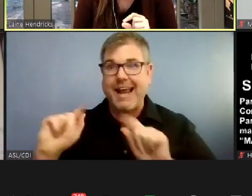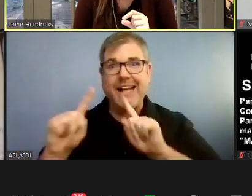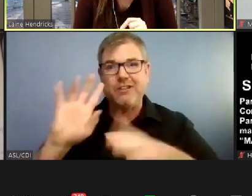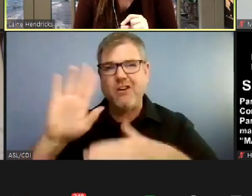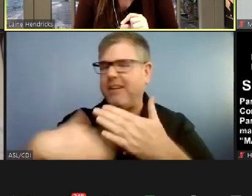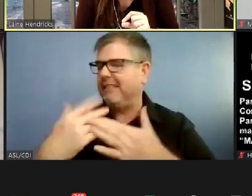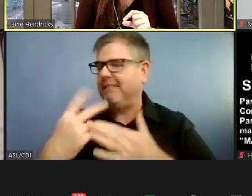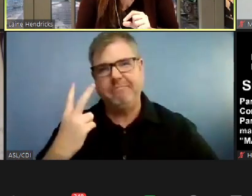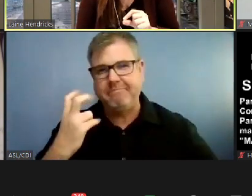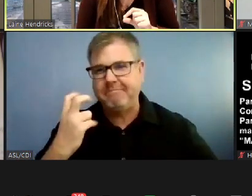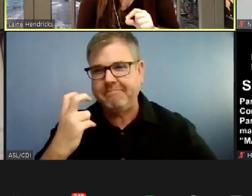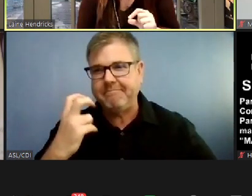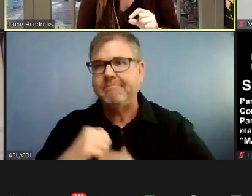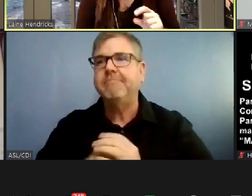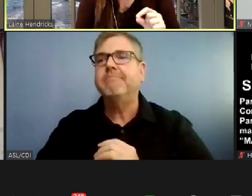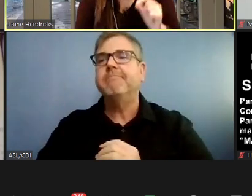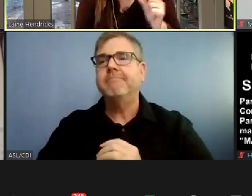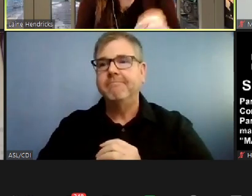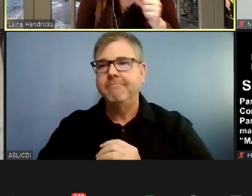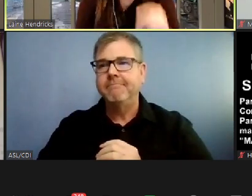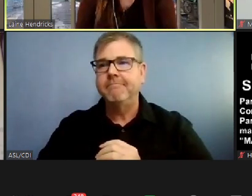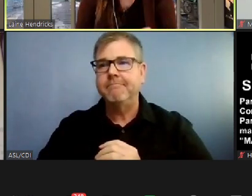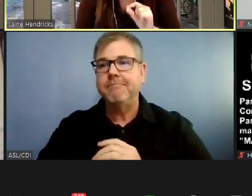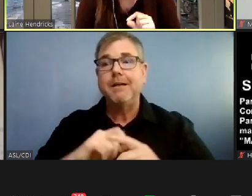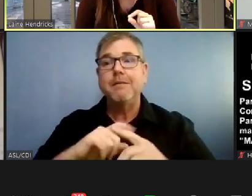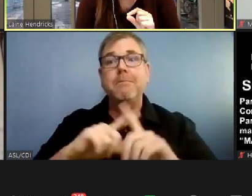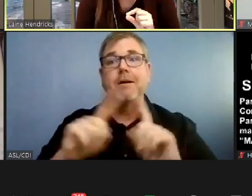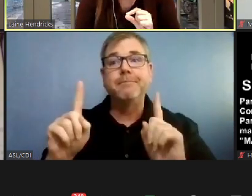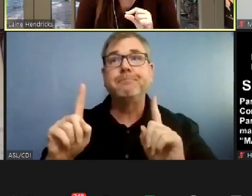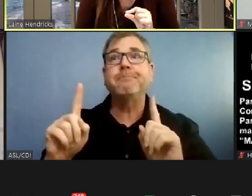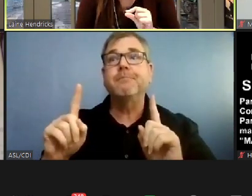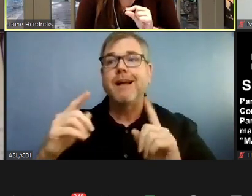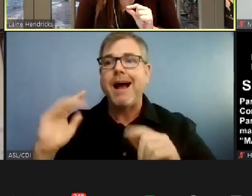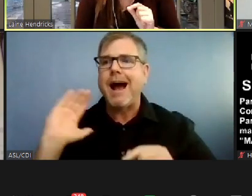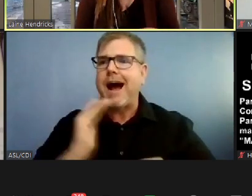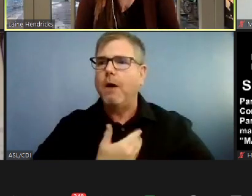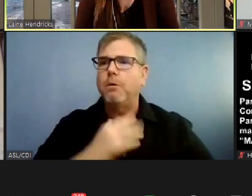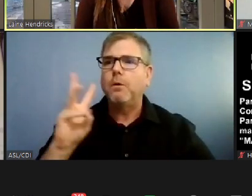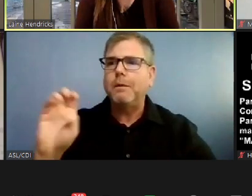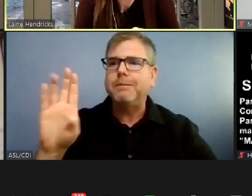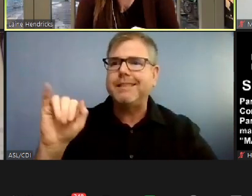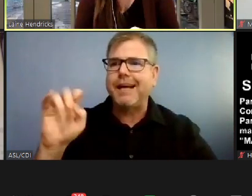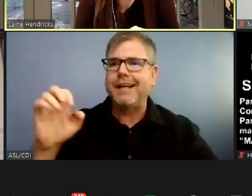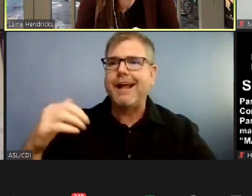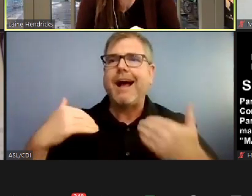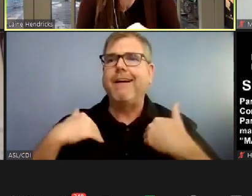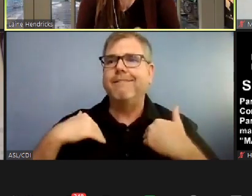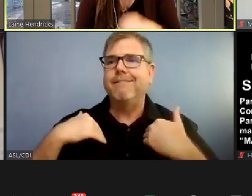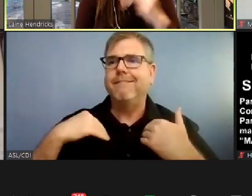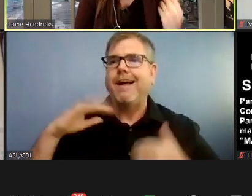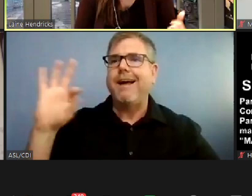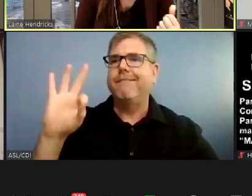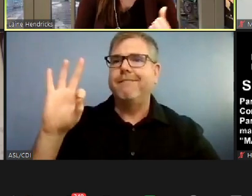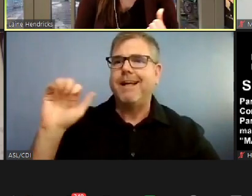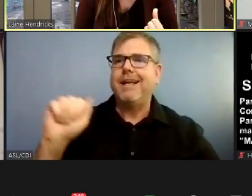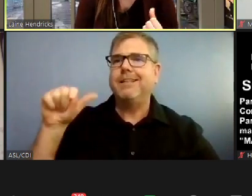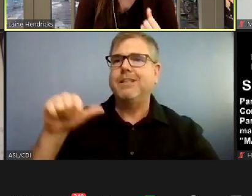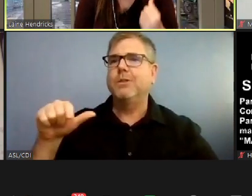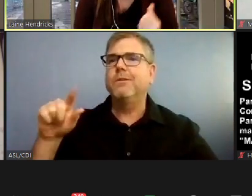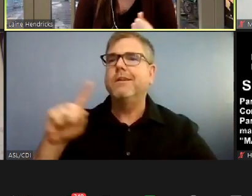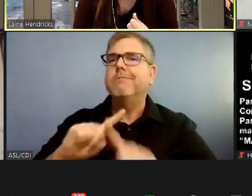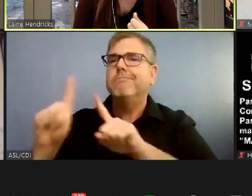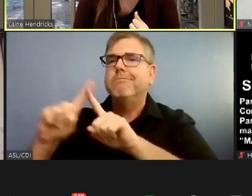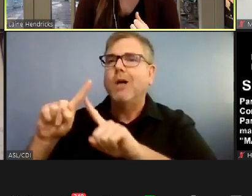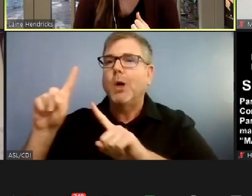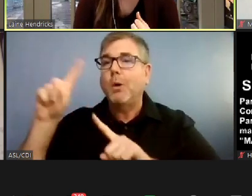an FAQ that answers a lot of some of these common questions that you're asking, and we'll use some of the questions that you've asked to help inform future questions.